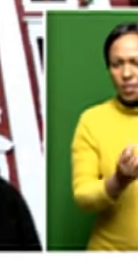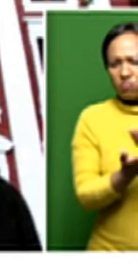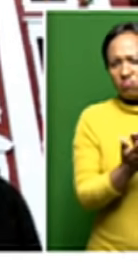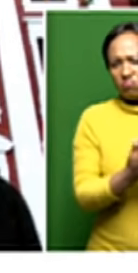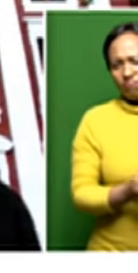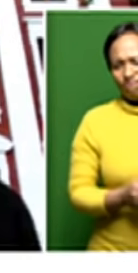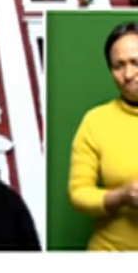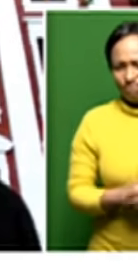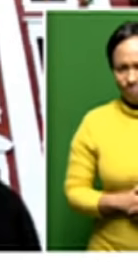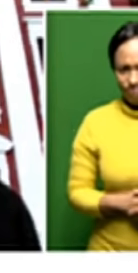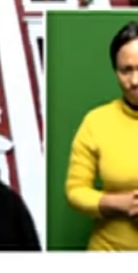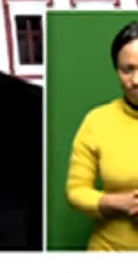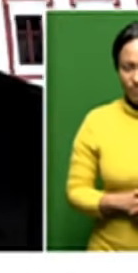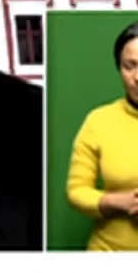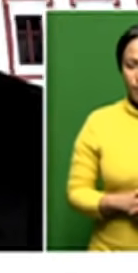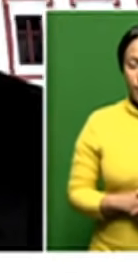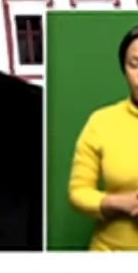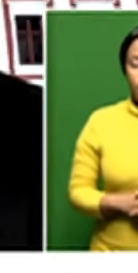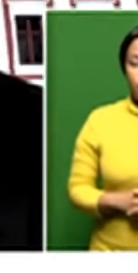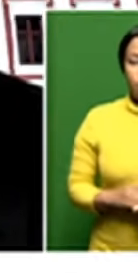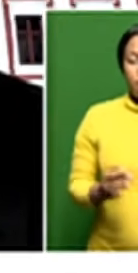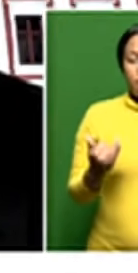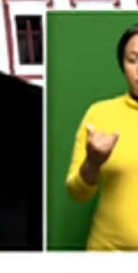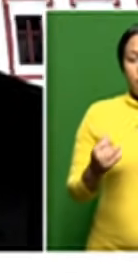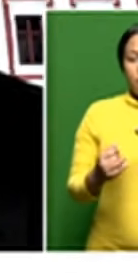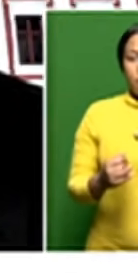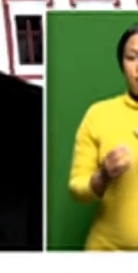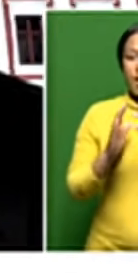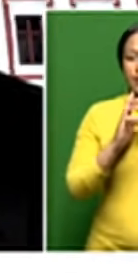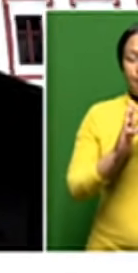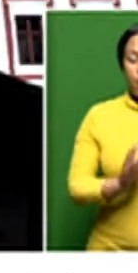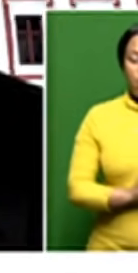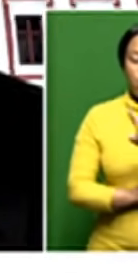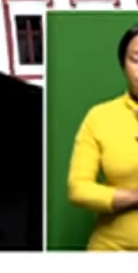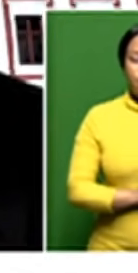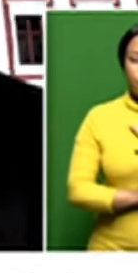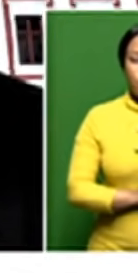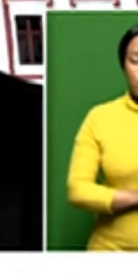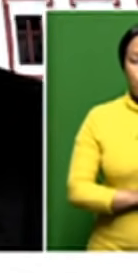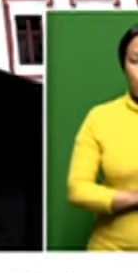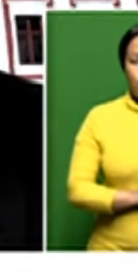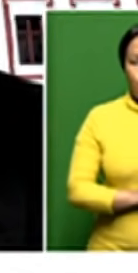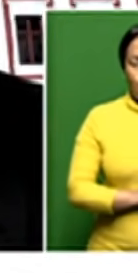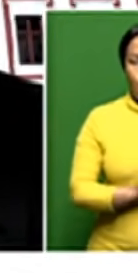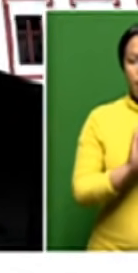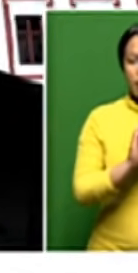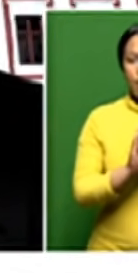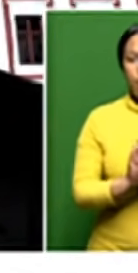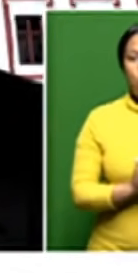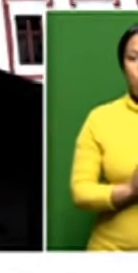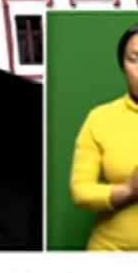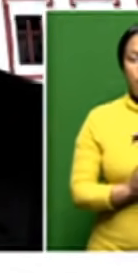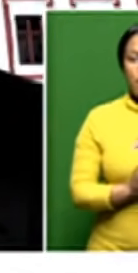available. I mean, if we look at something like the Zondo Commission, if the accession made by Vincent Smith and